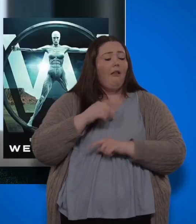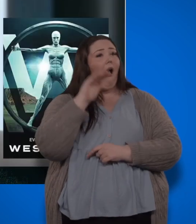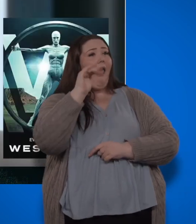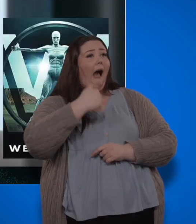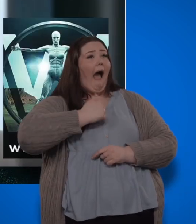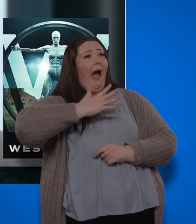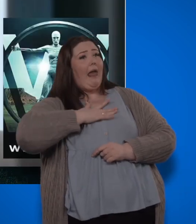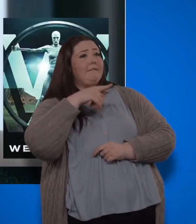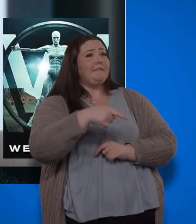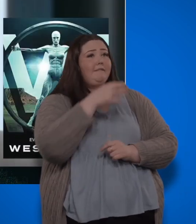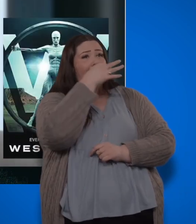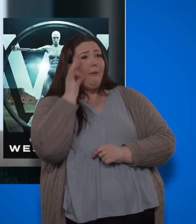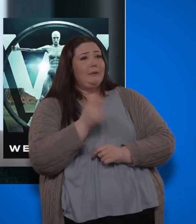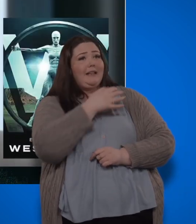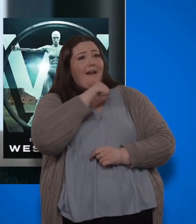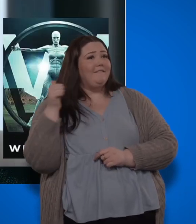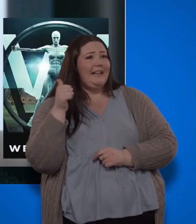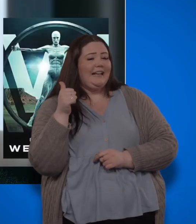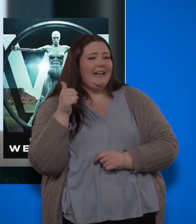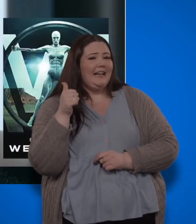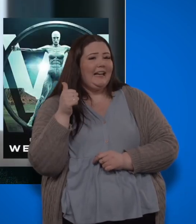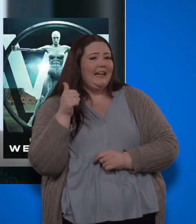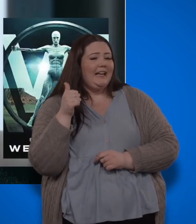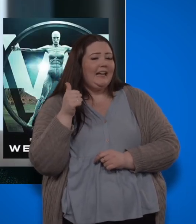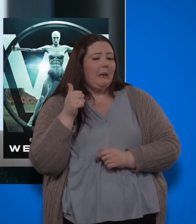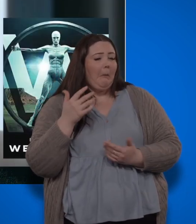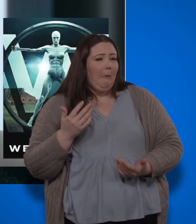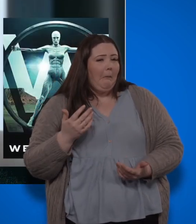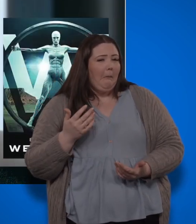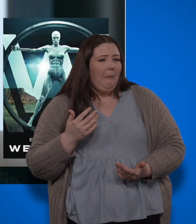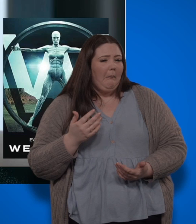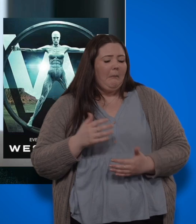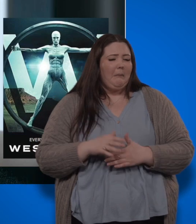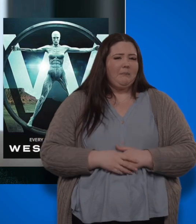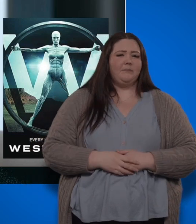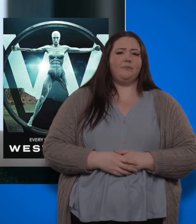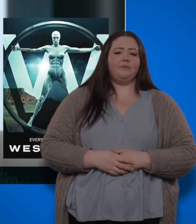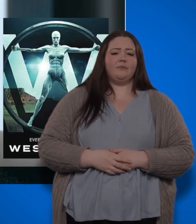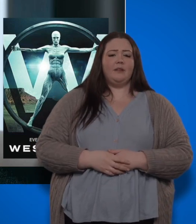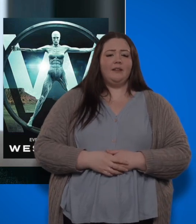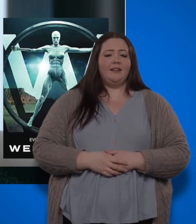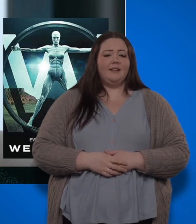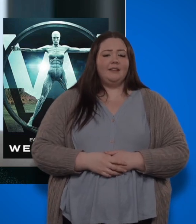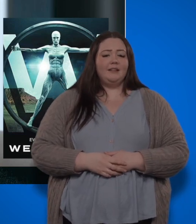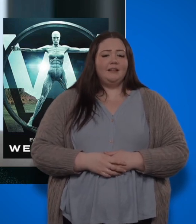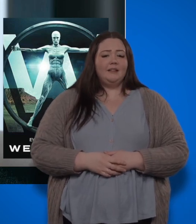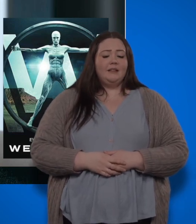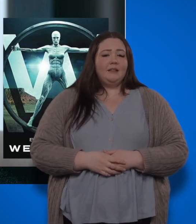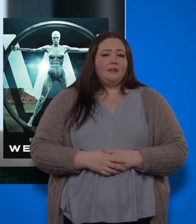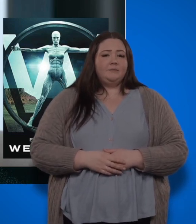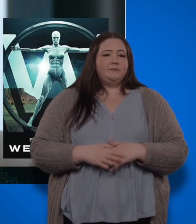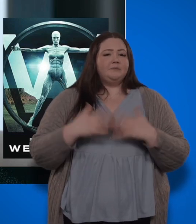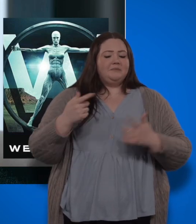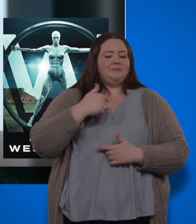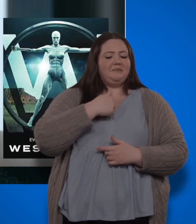The final, this is fascinating. So Westworld is a television